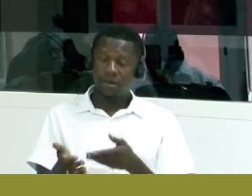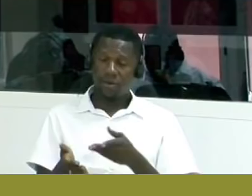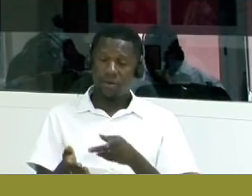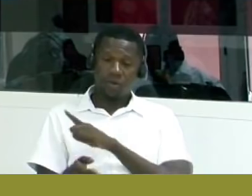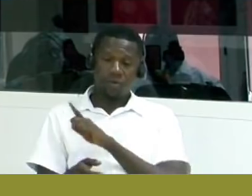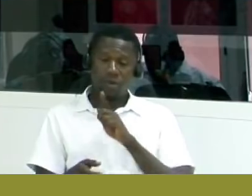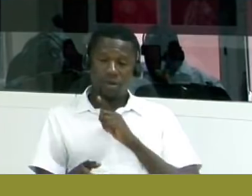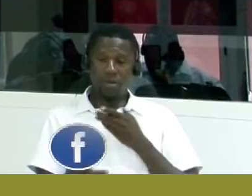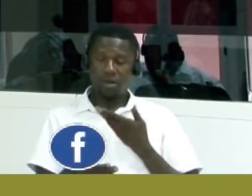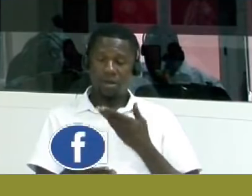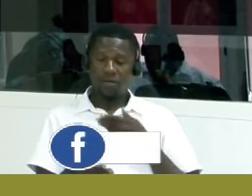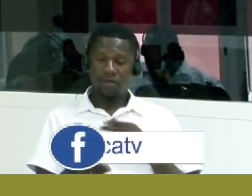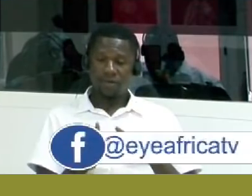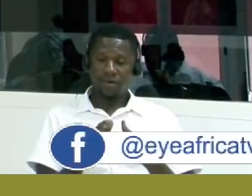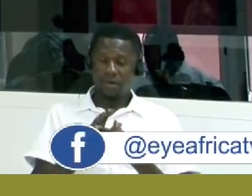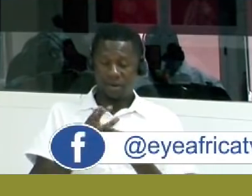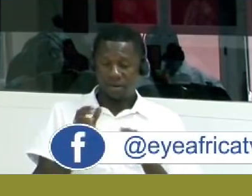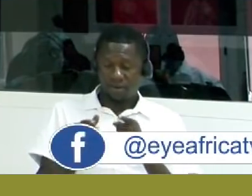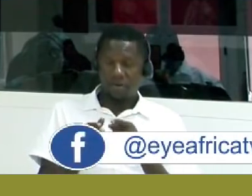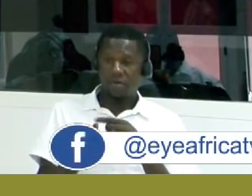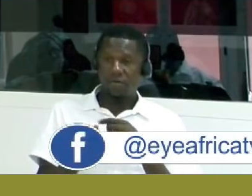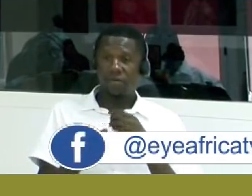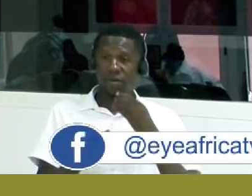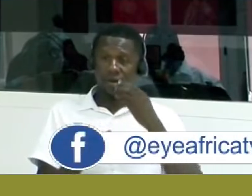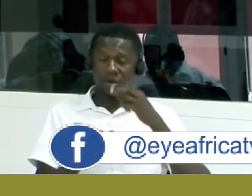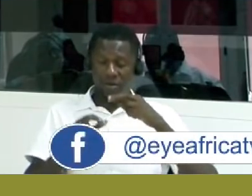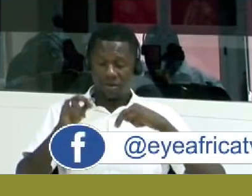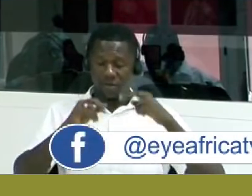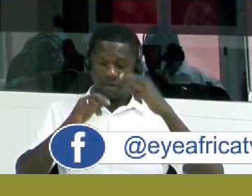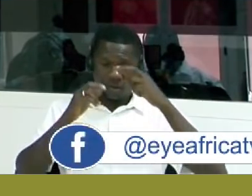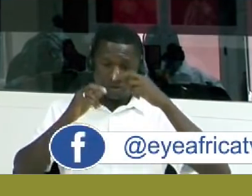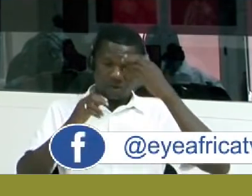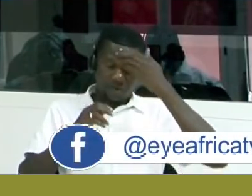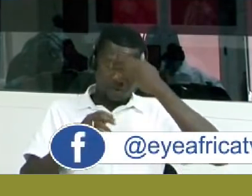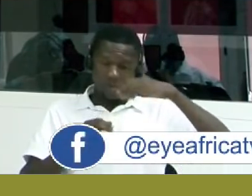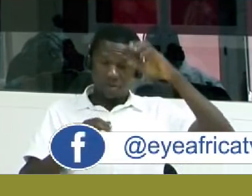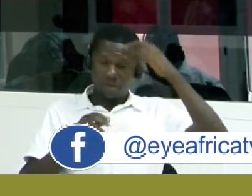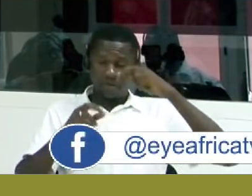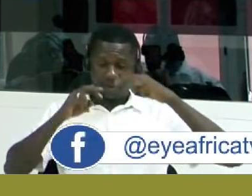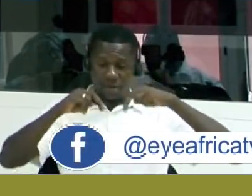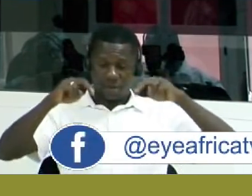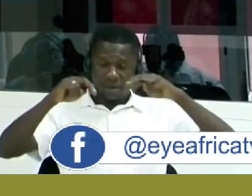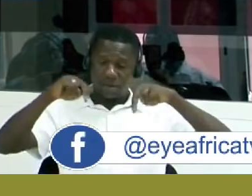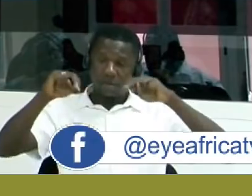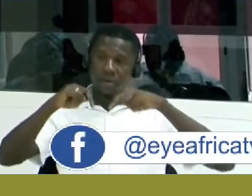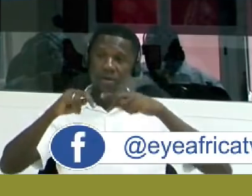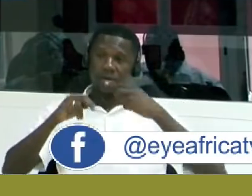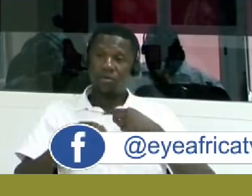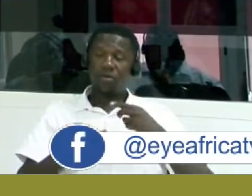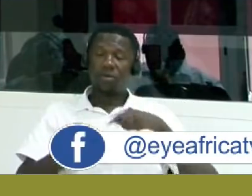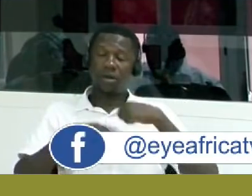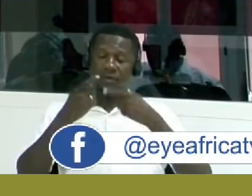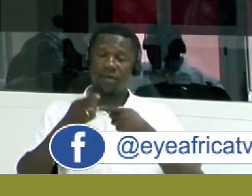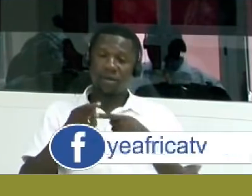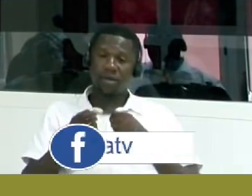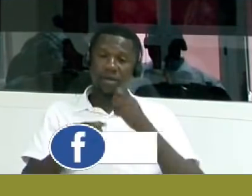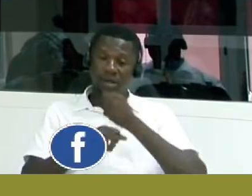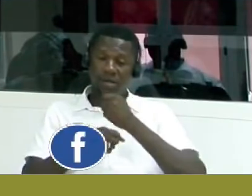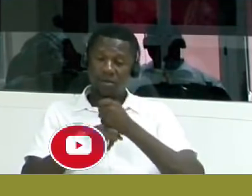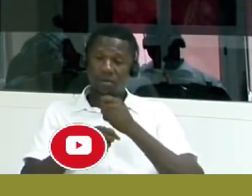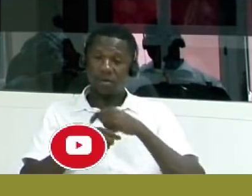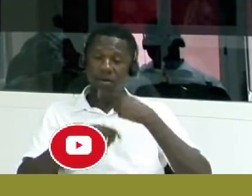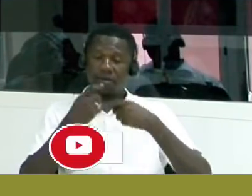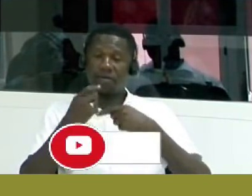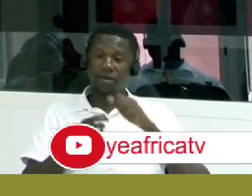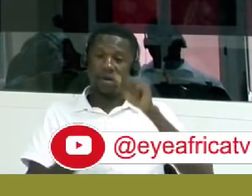we have in the record of the Commission of Inquiry that was instituted after the events